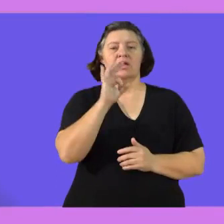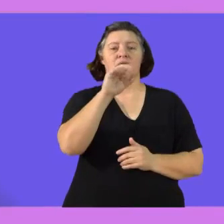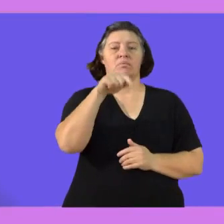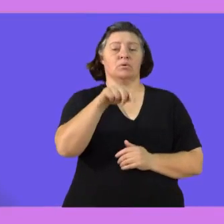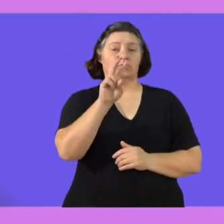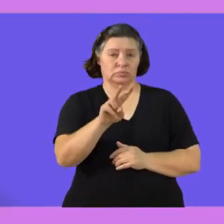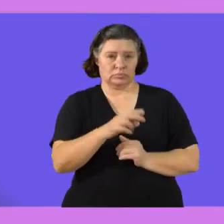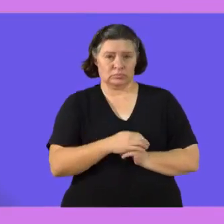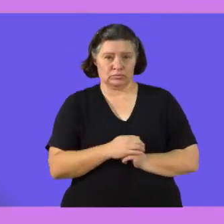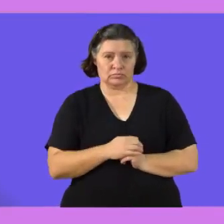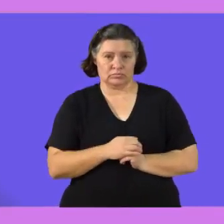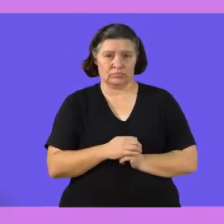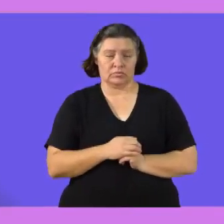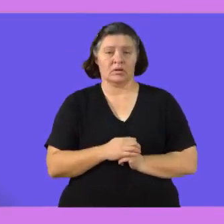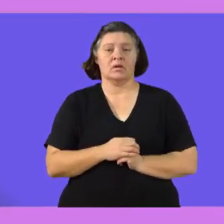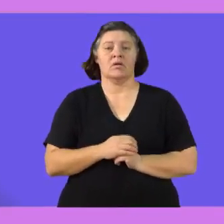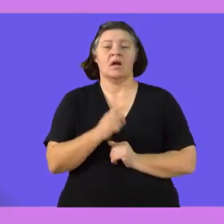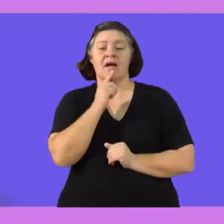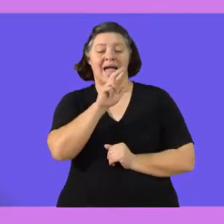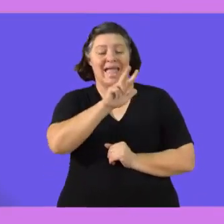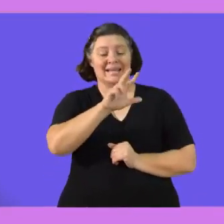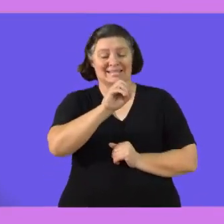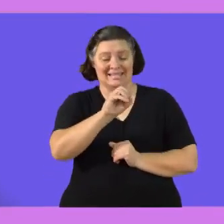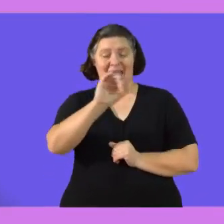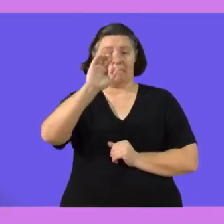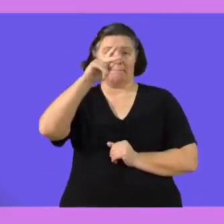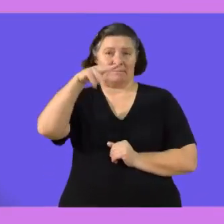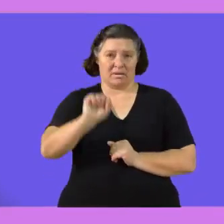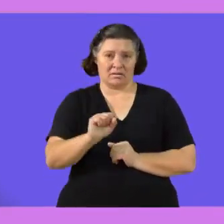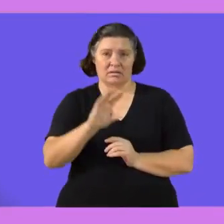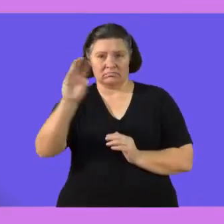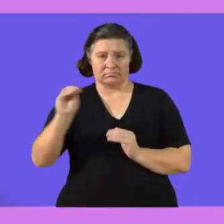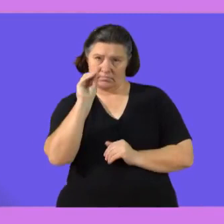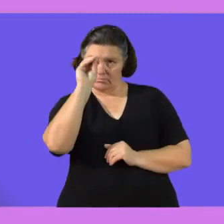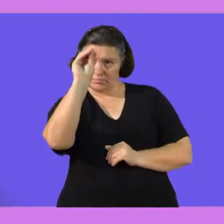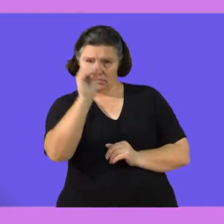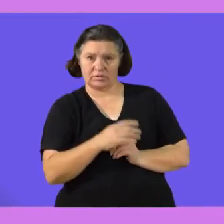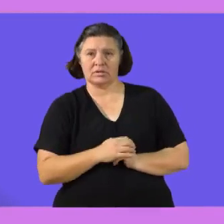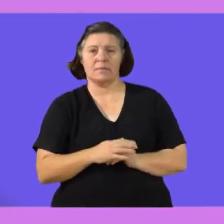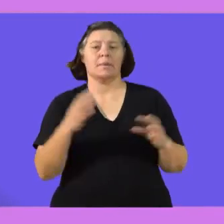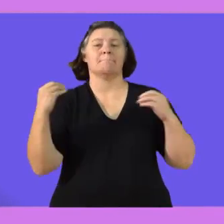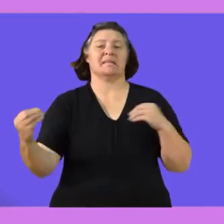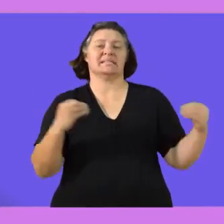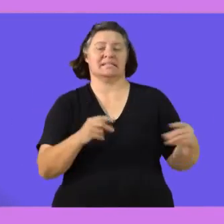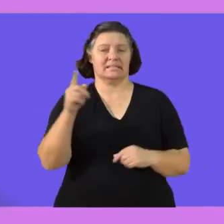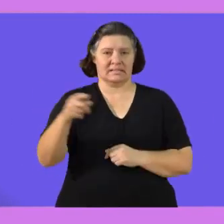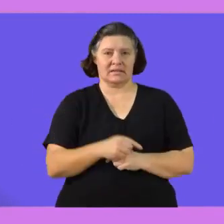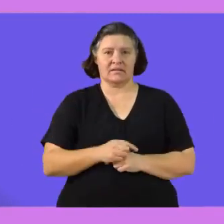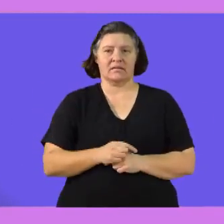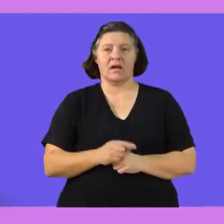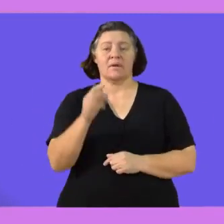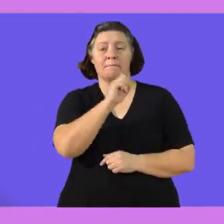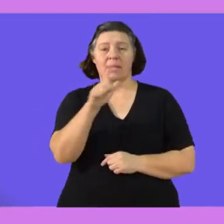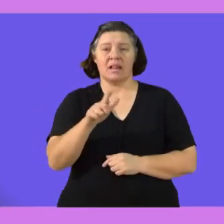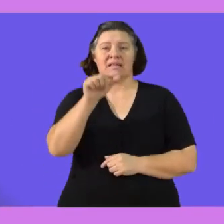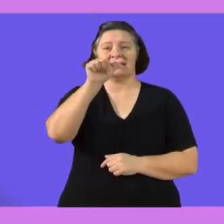3.2, I'm saying an 80 amp circuit breaker is installed at a business. If a bill